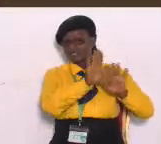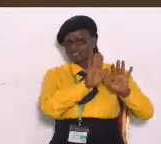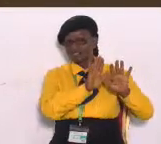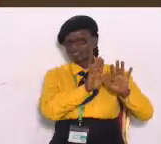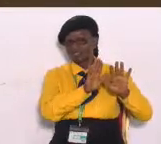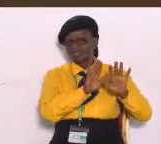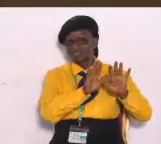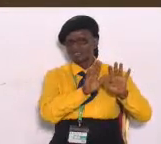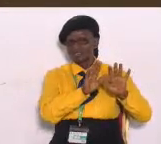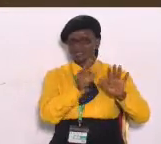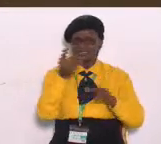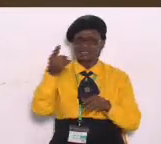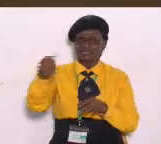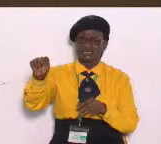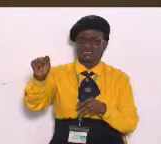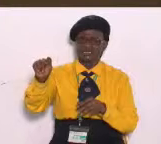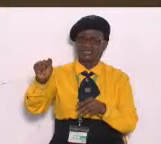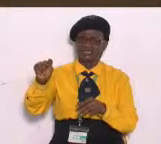the